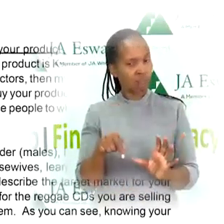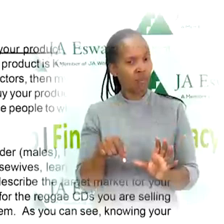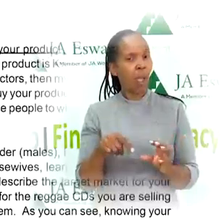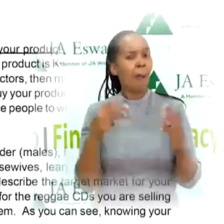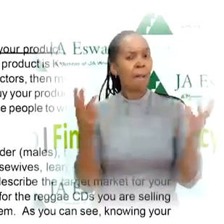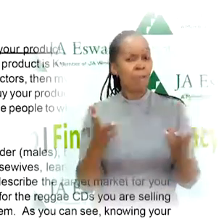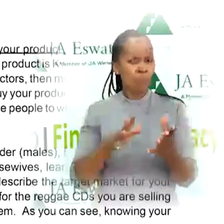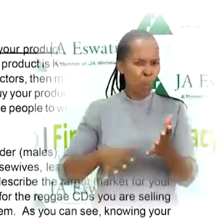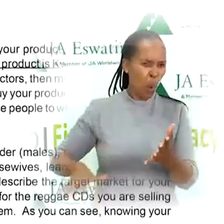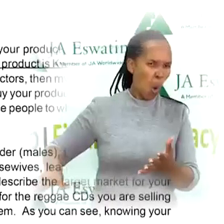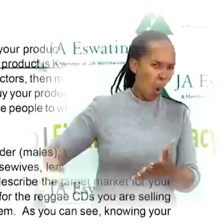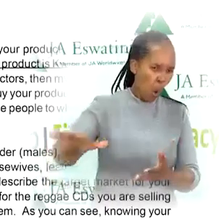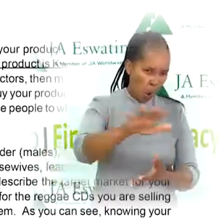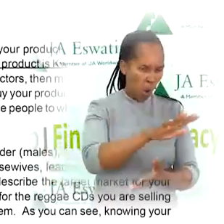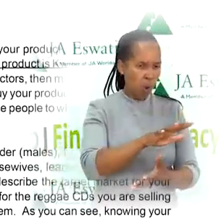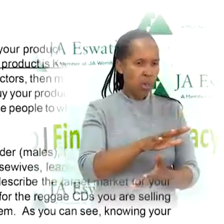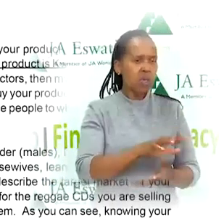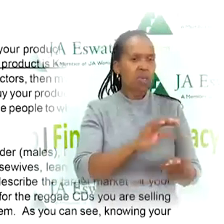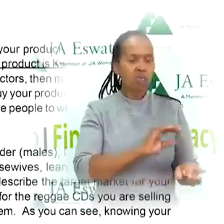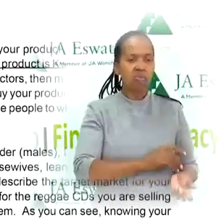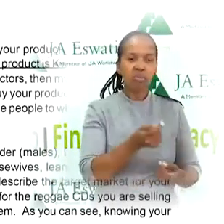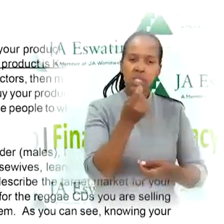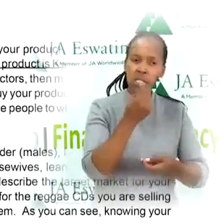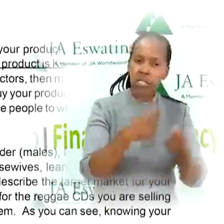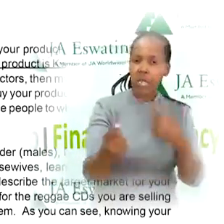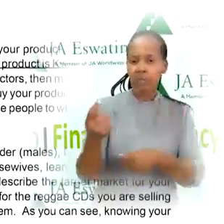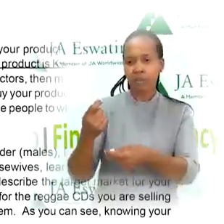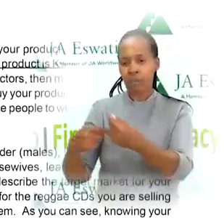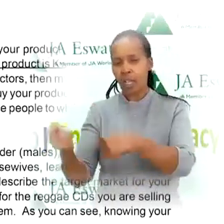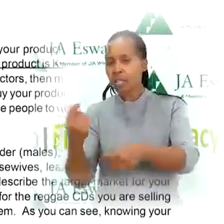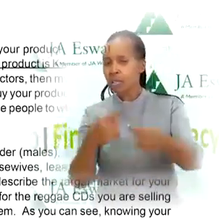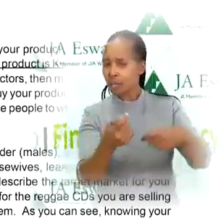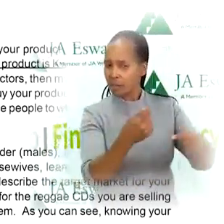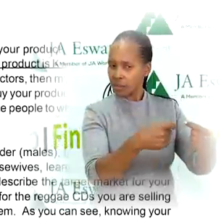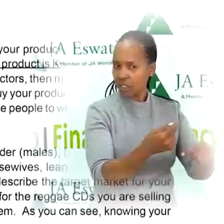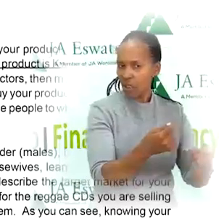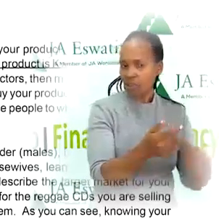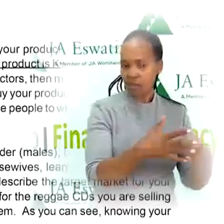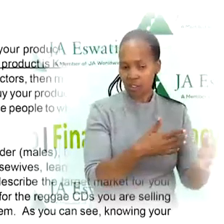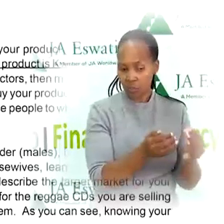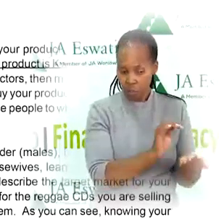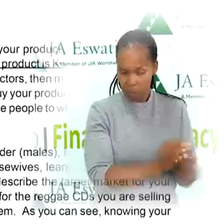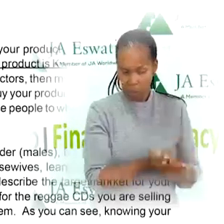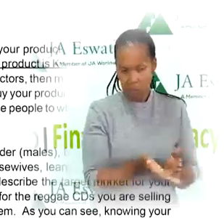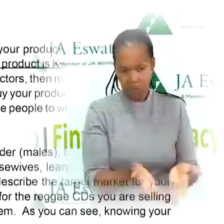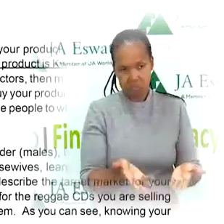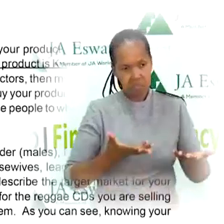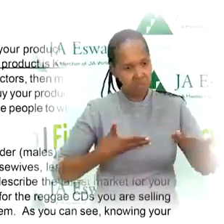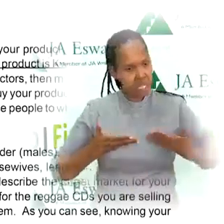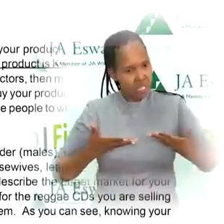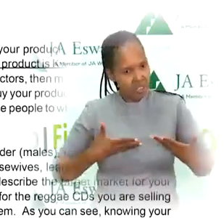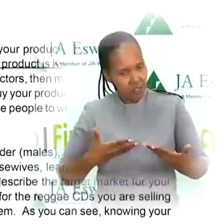products. The most important aspect of marketing is to work out just who your market is. It's very important for you